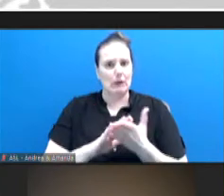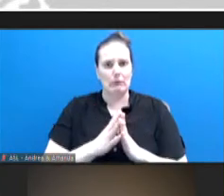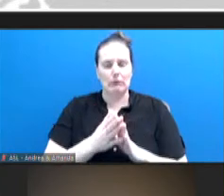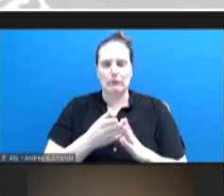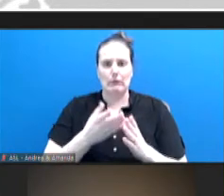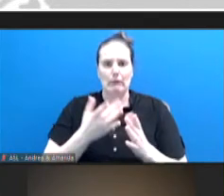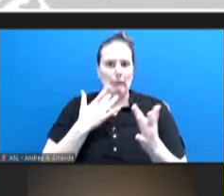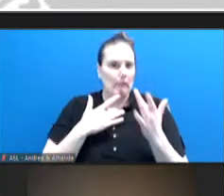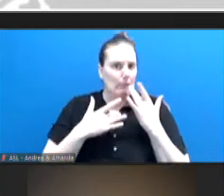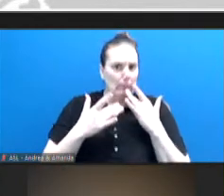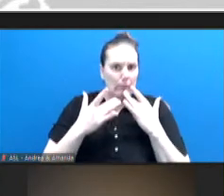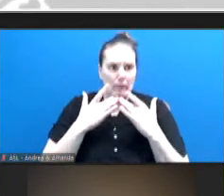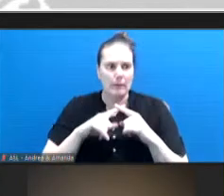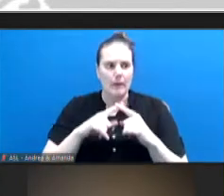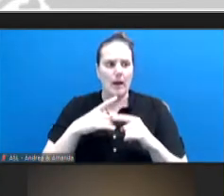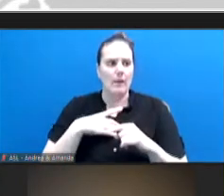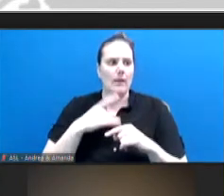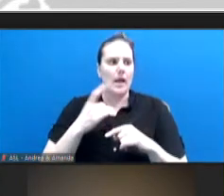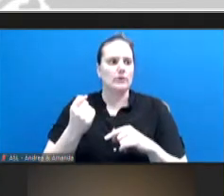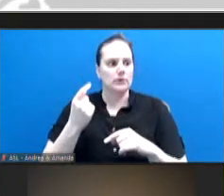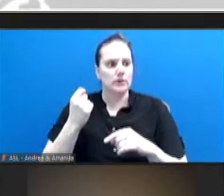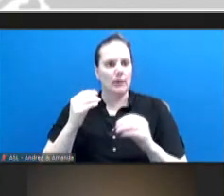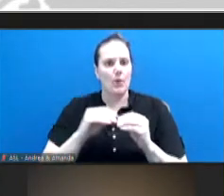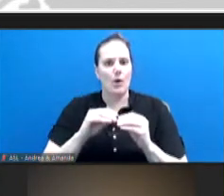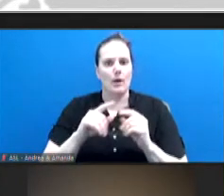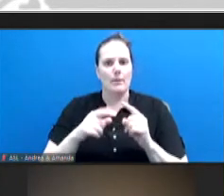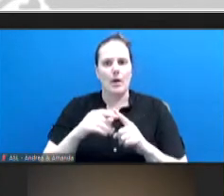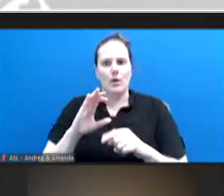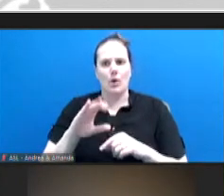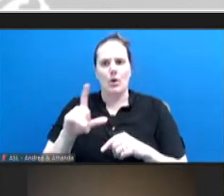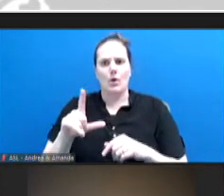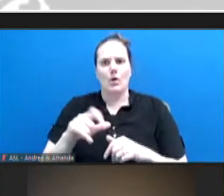really like to understand more about COCO's